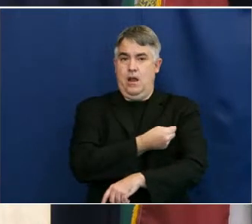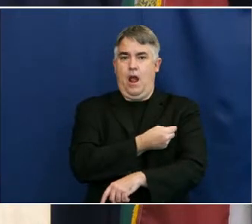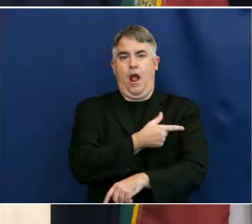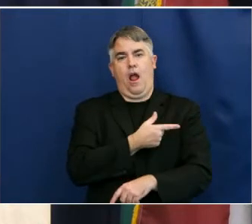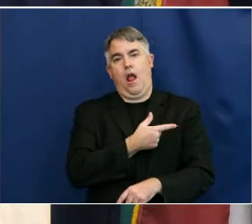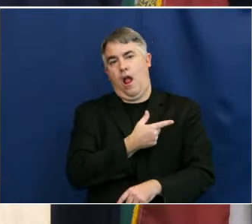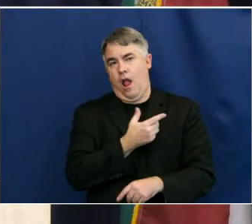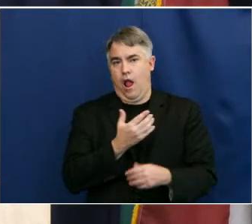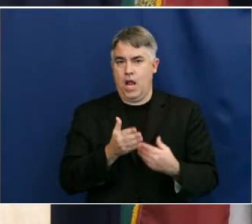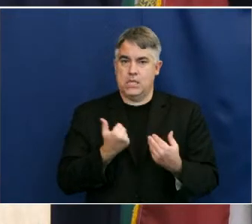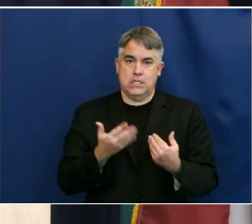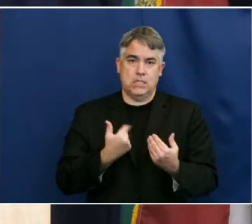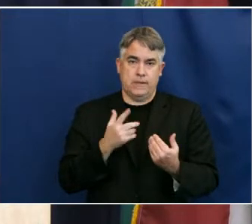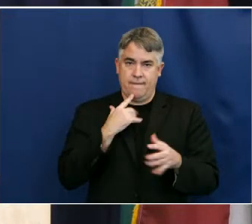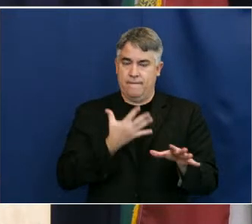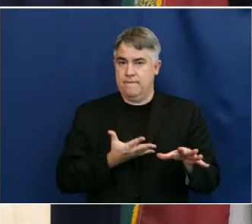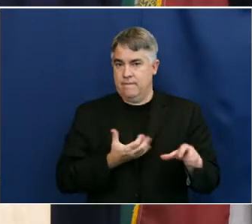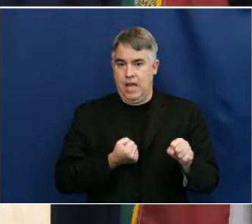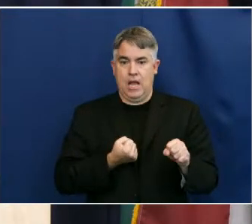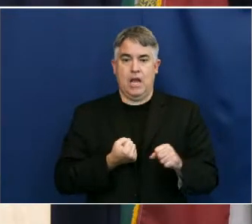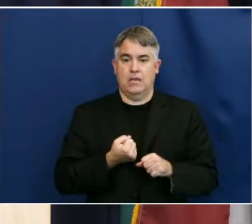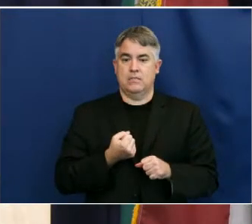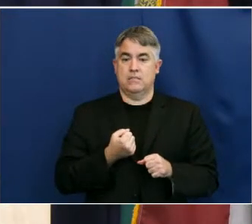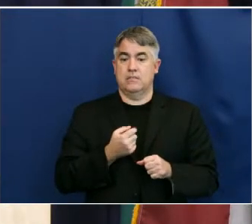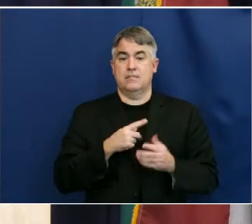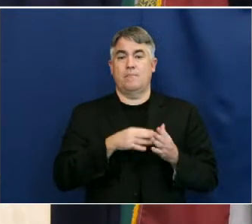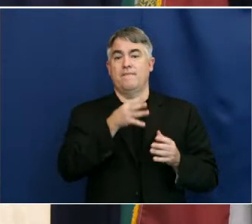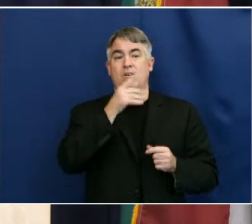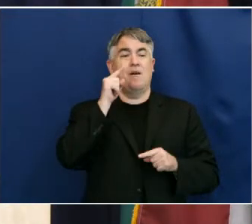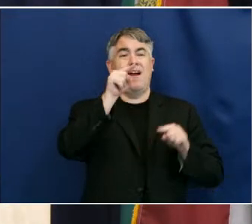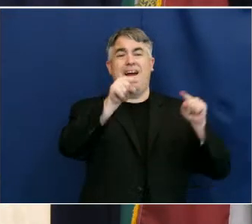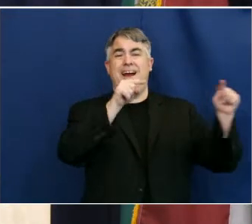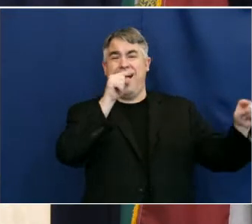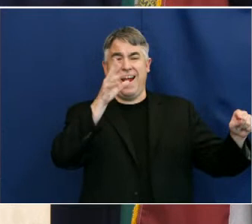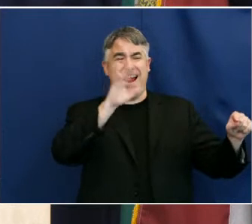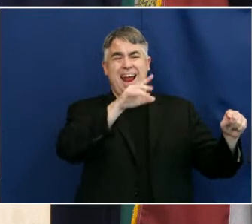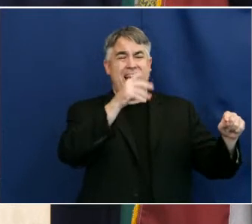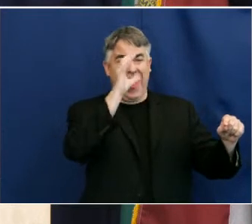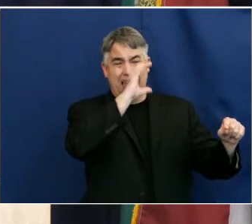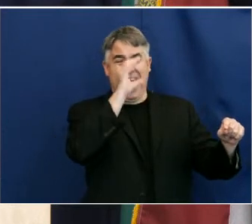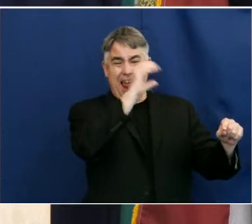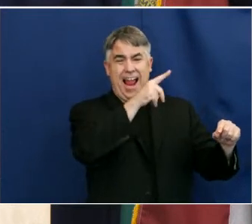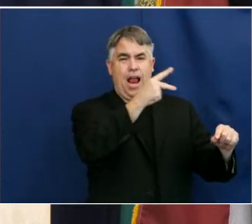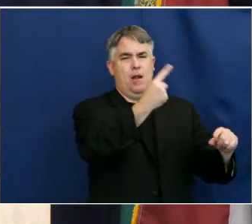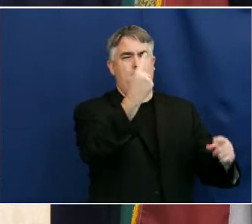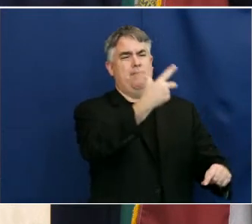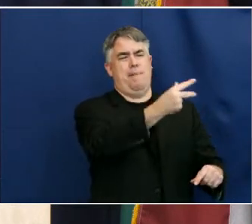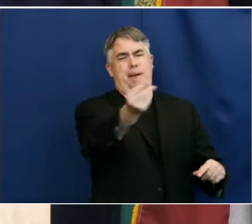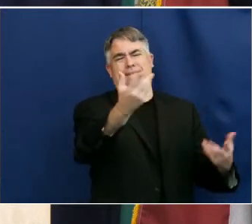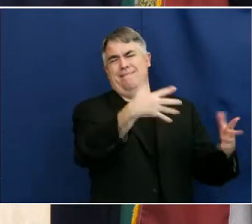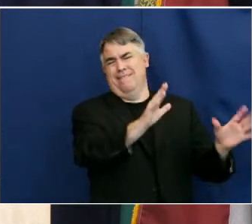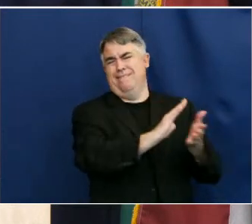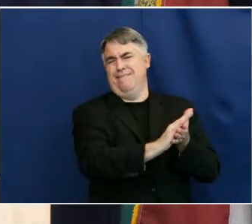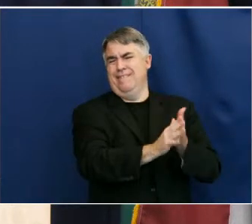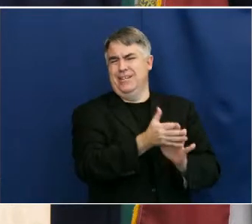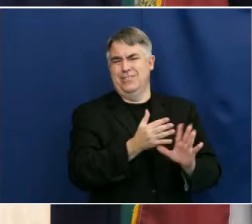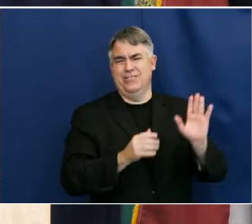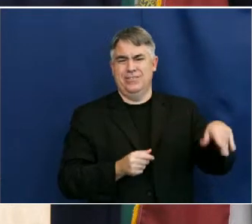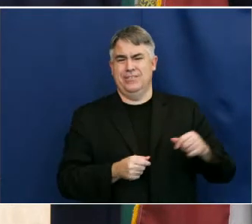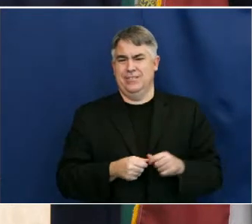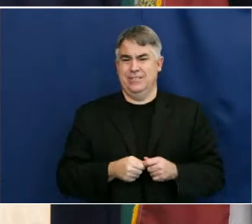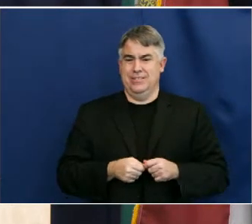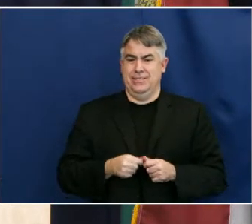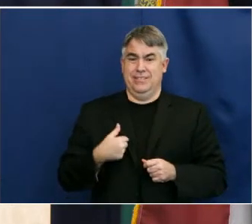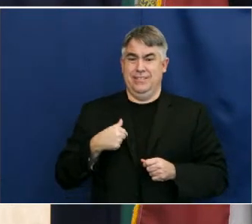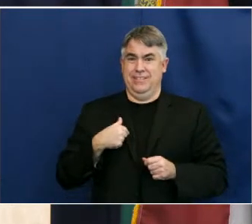to reach populations. I was out this weekend as we were vaccinating farm workers, and to go back